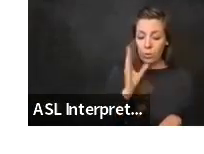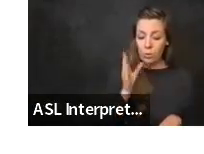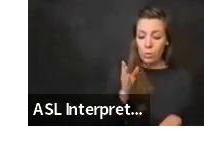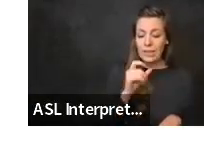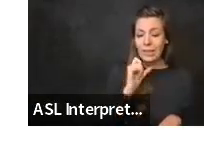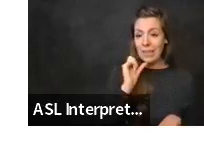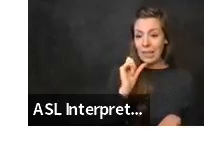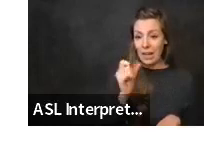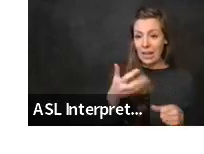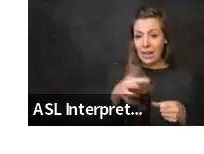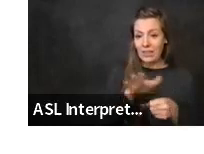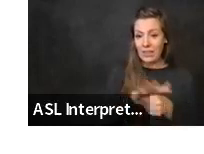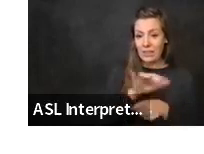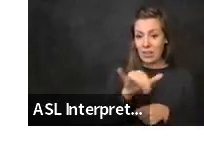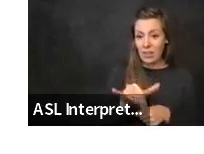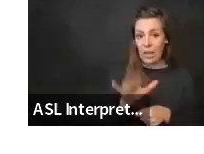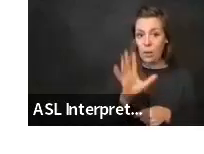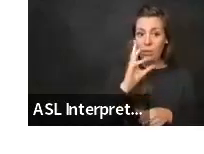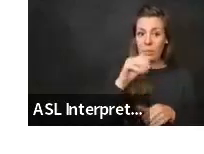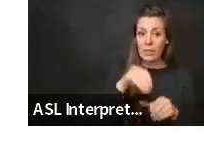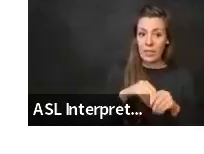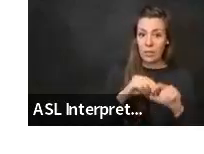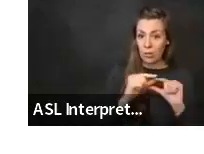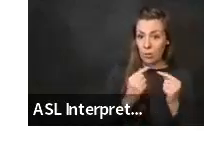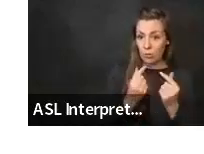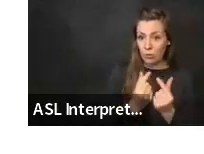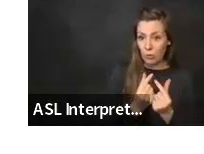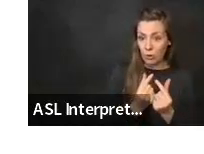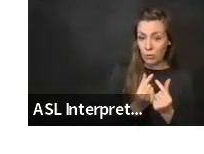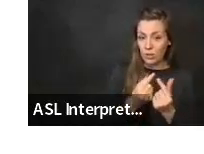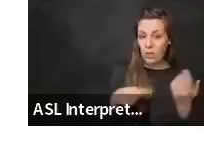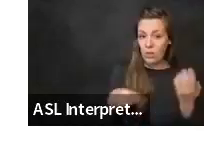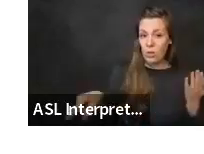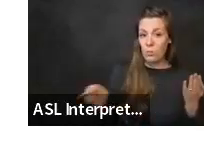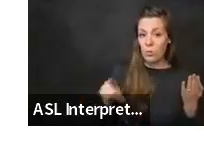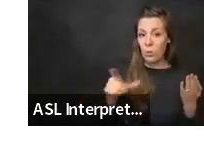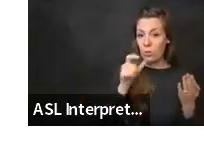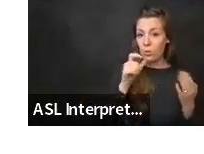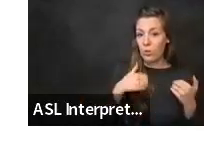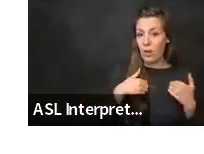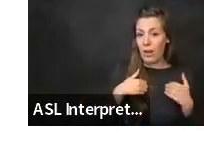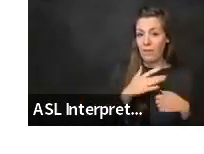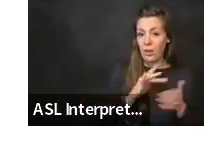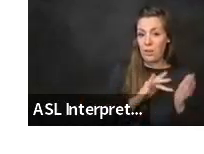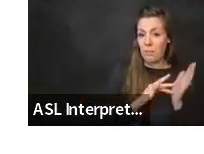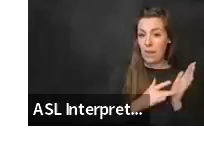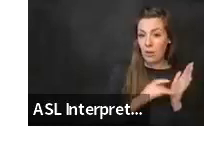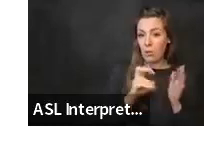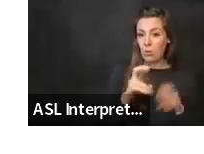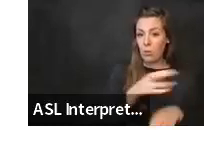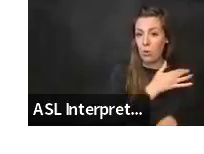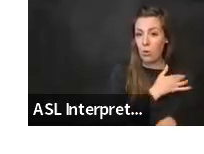these groups are those that have a medical or religious exemption.